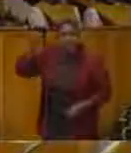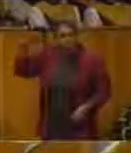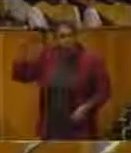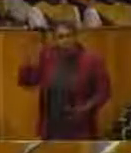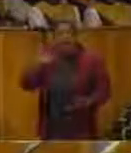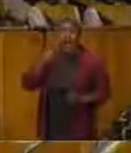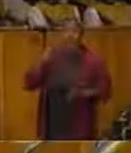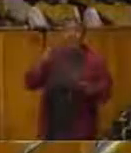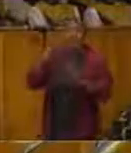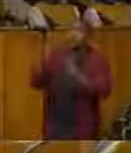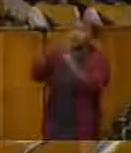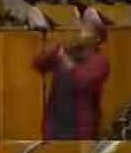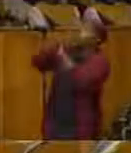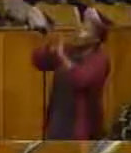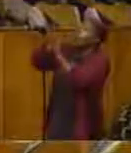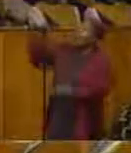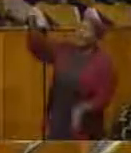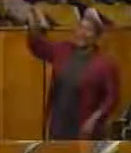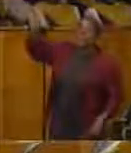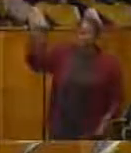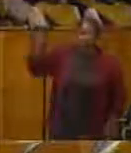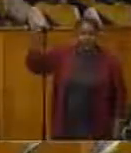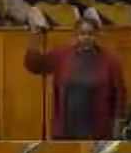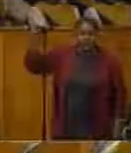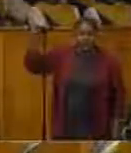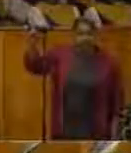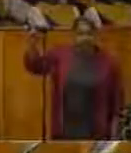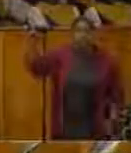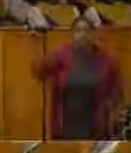to glorify God.